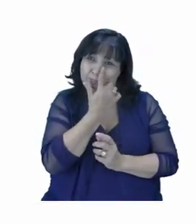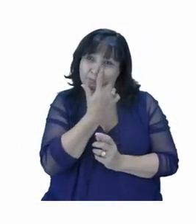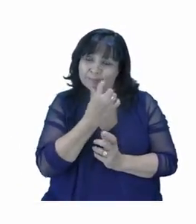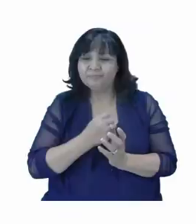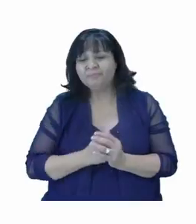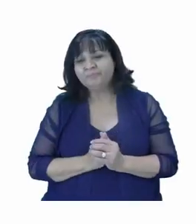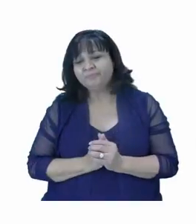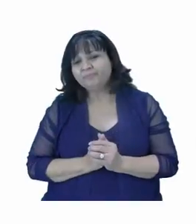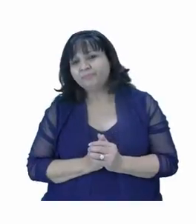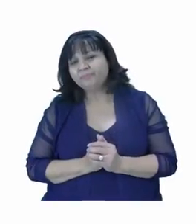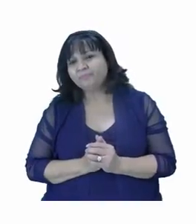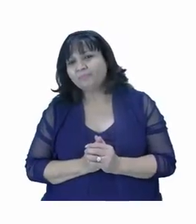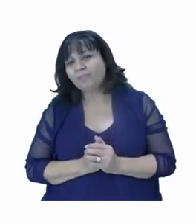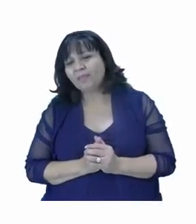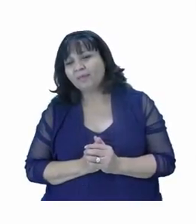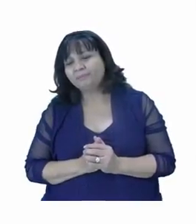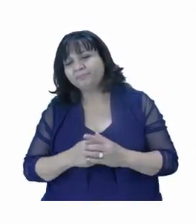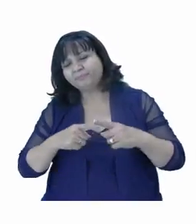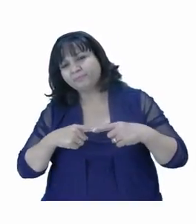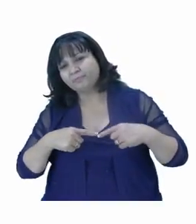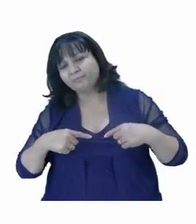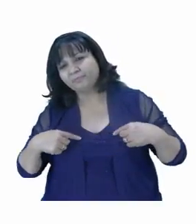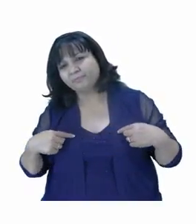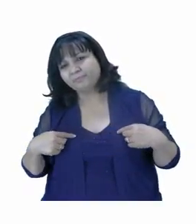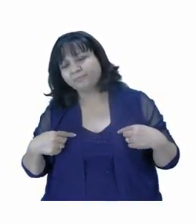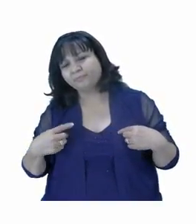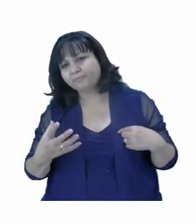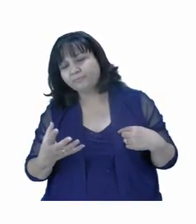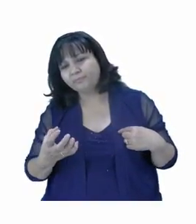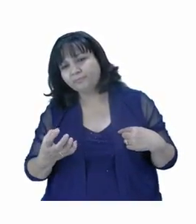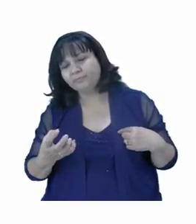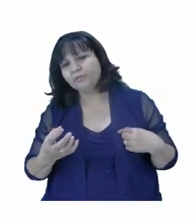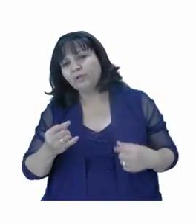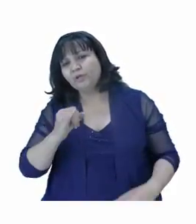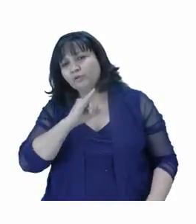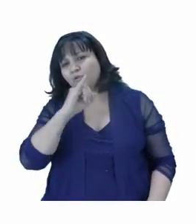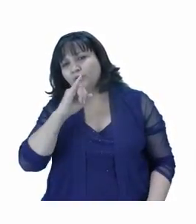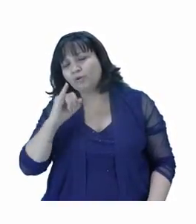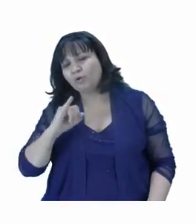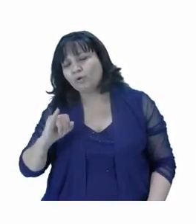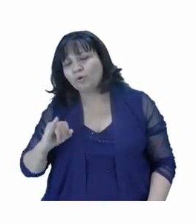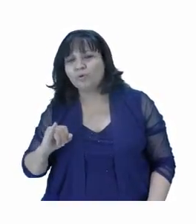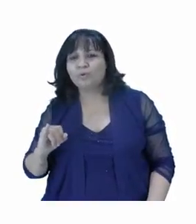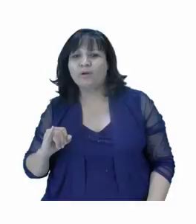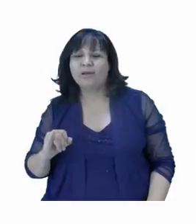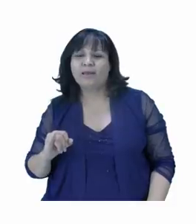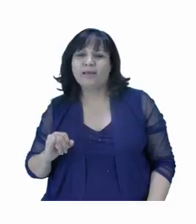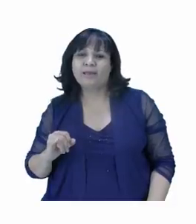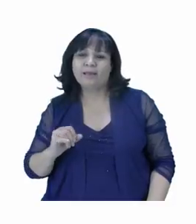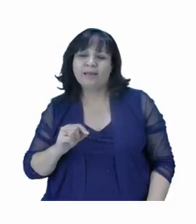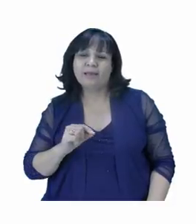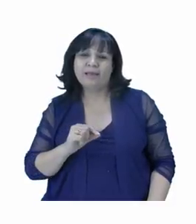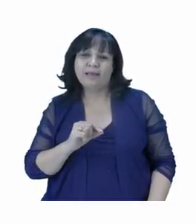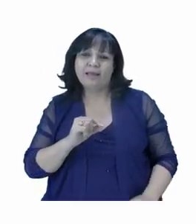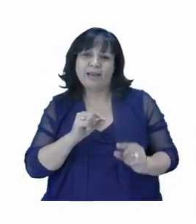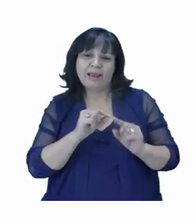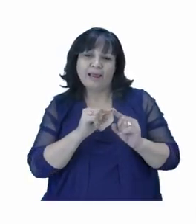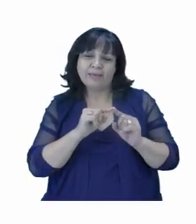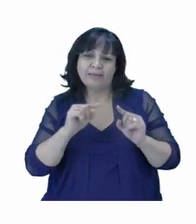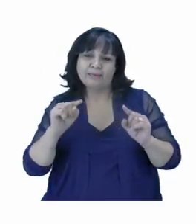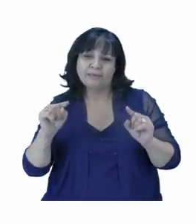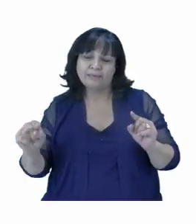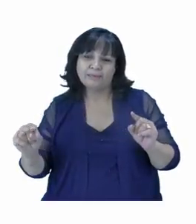now saying that we need to draw a line in between the path to help the